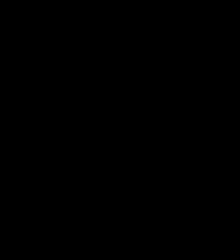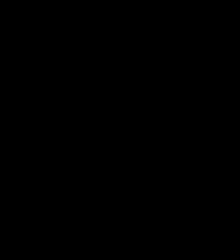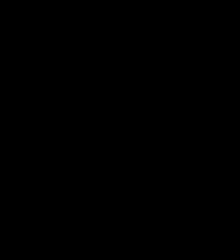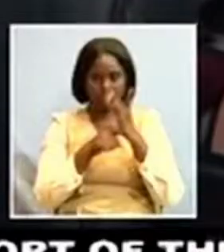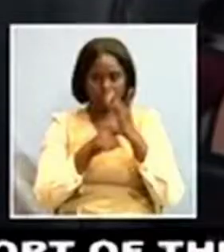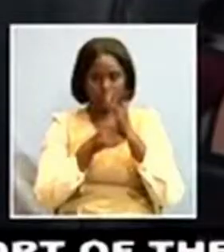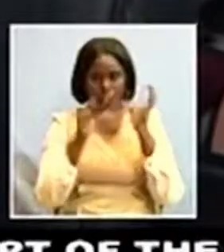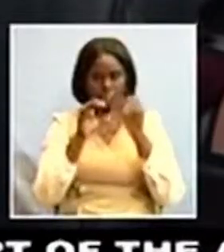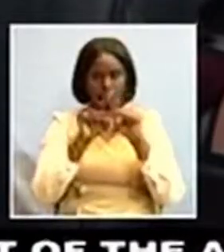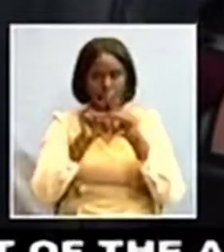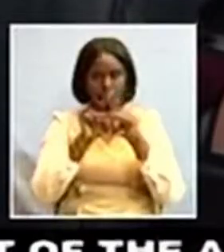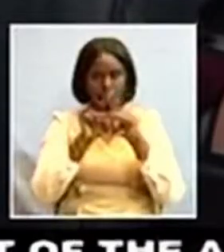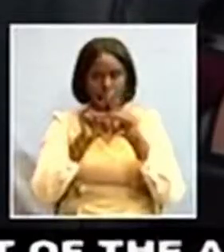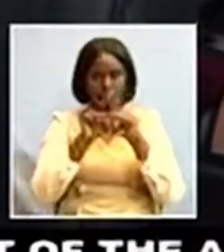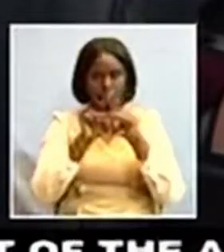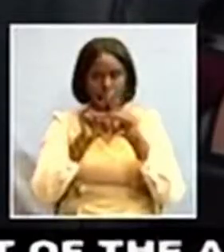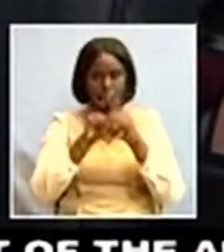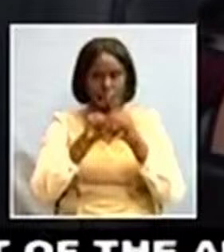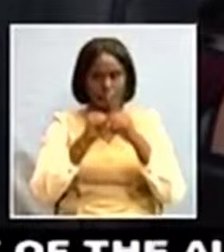breakdown of